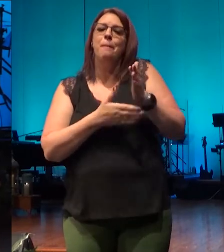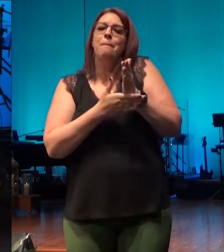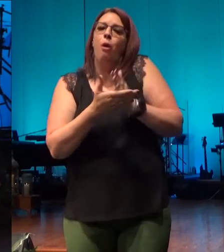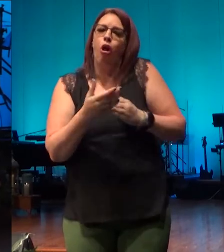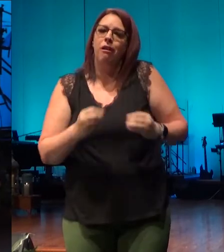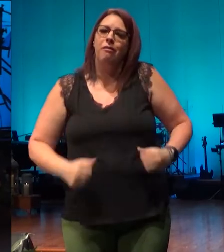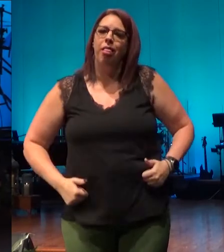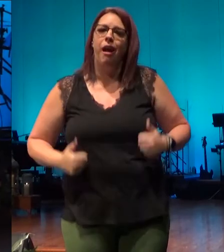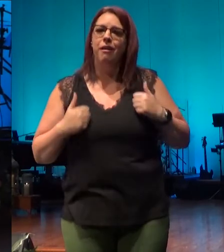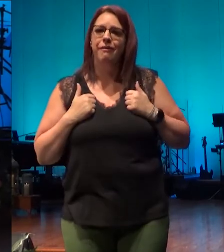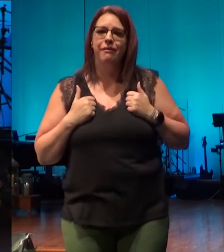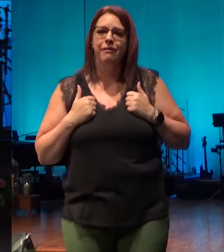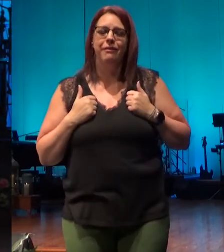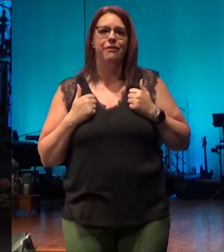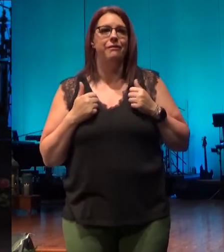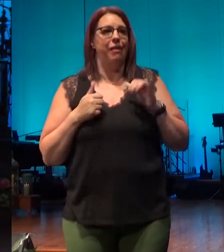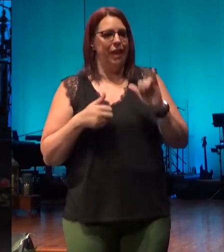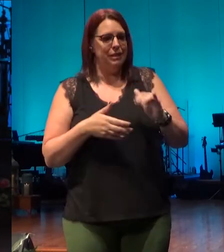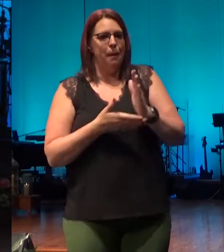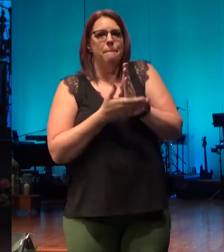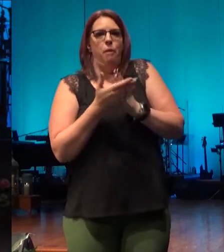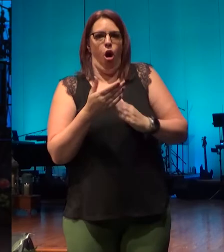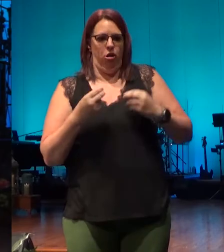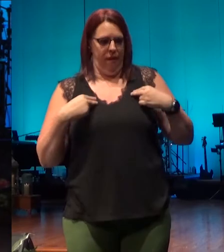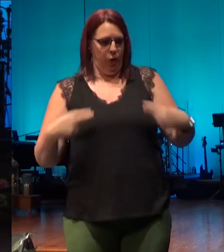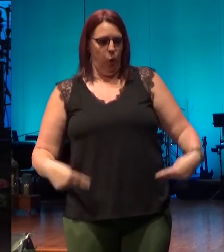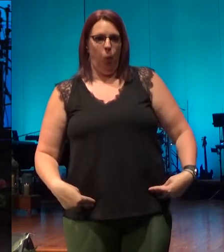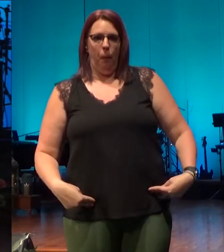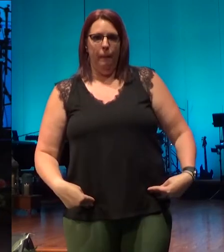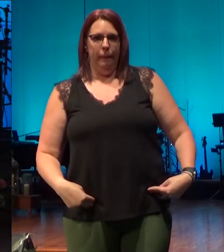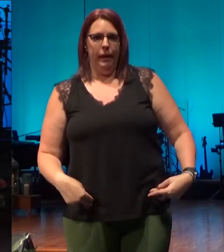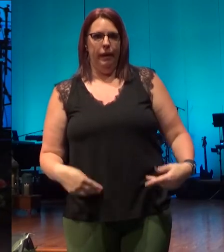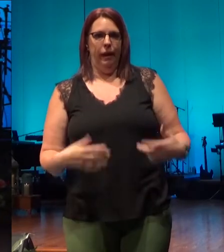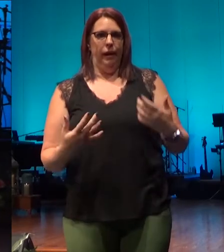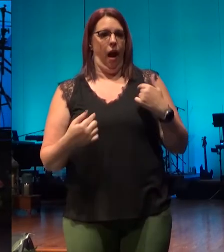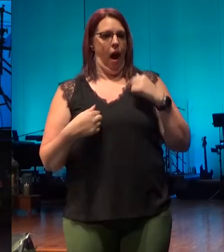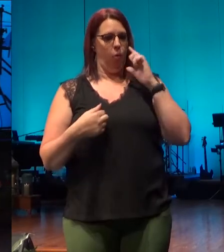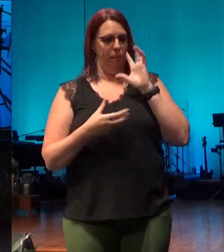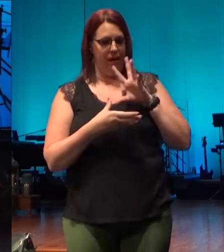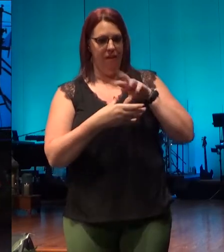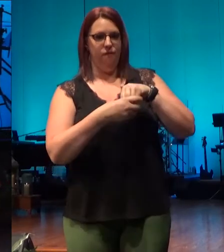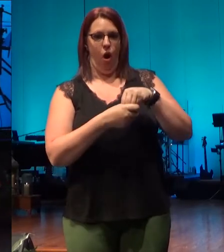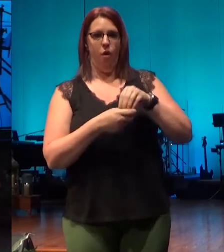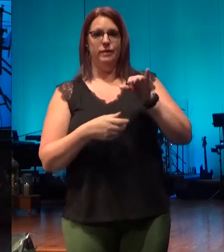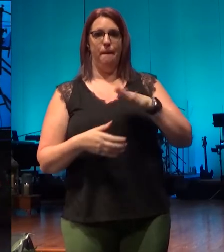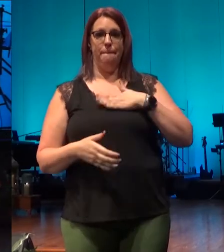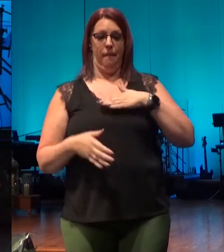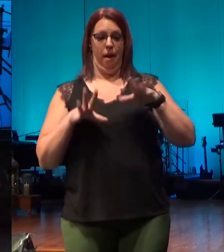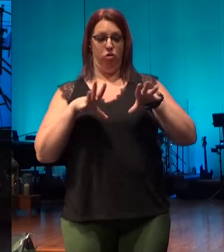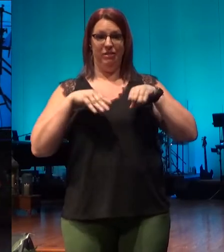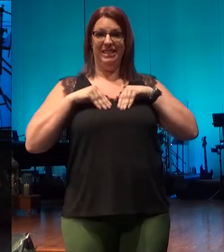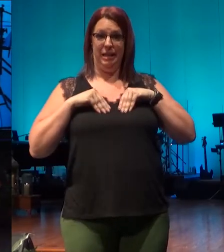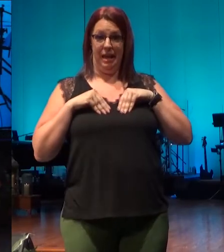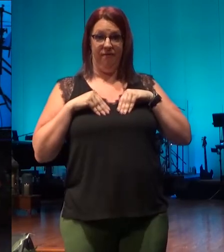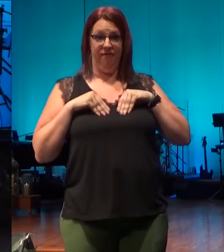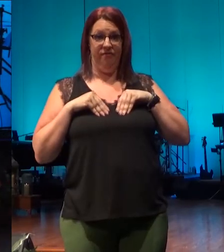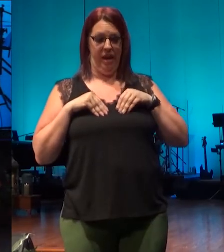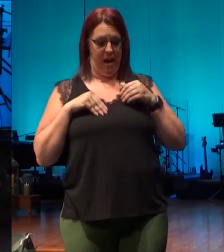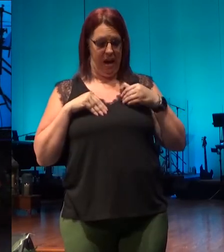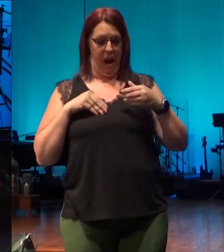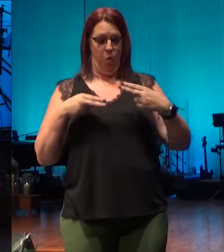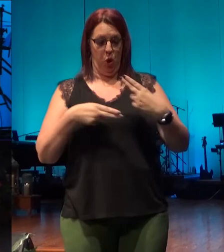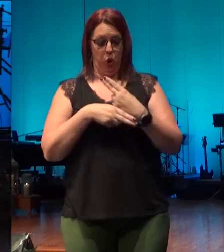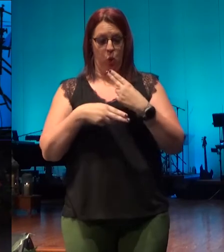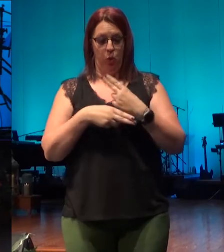That's a part of the human condition. And that I will be evolved in my receivership of it, and I will take it in, and I will use it for